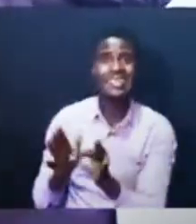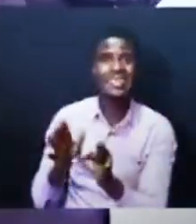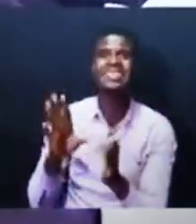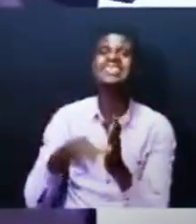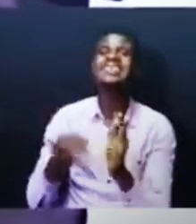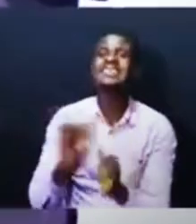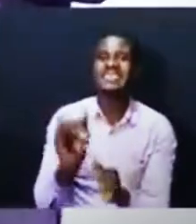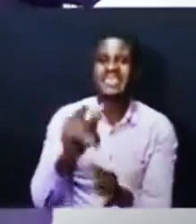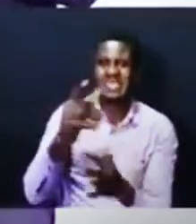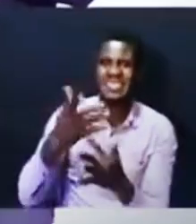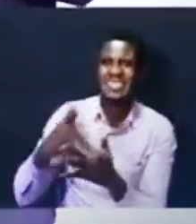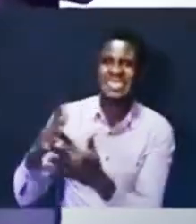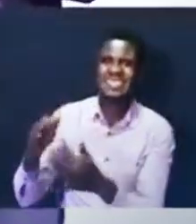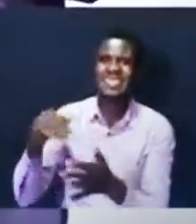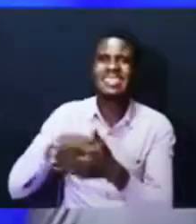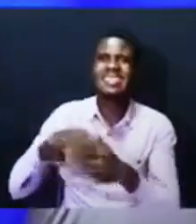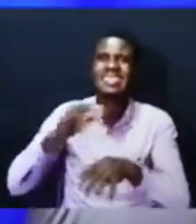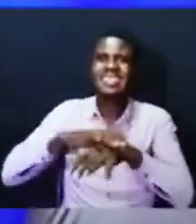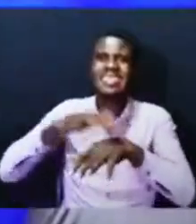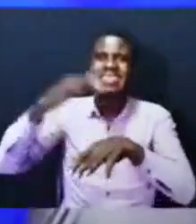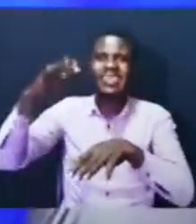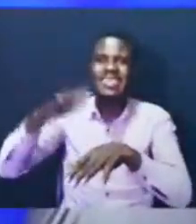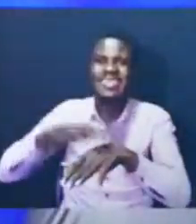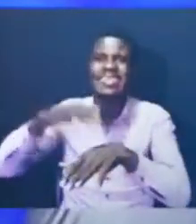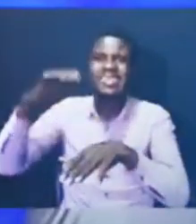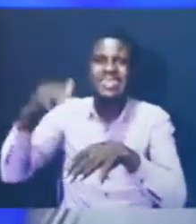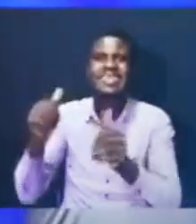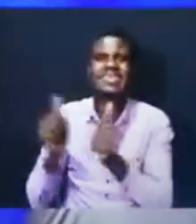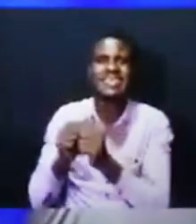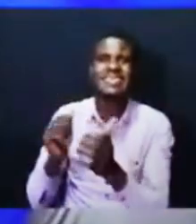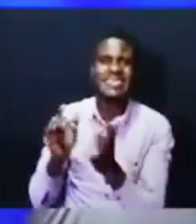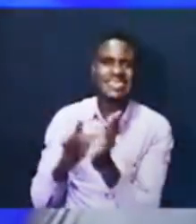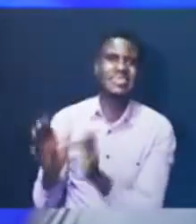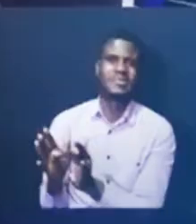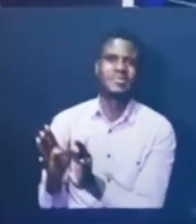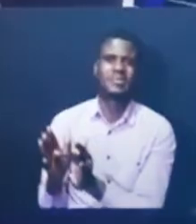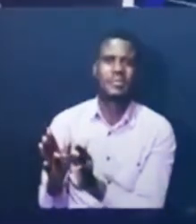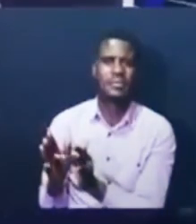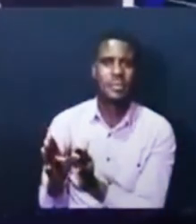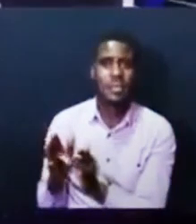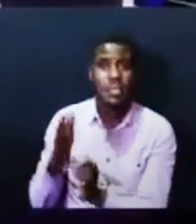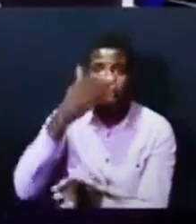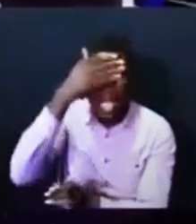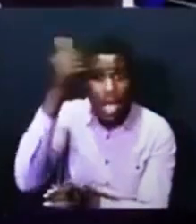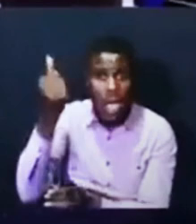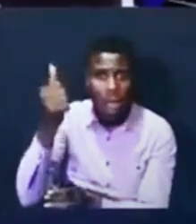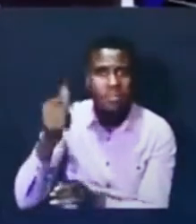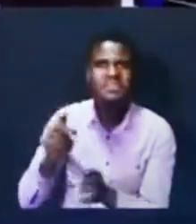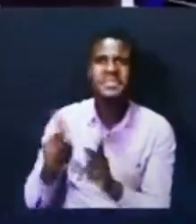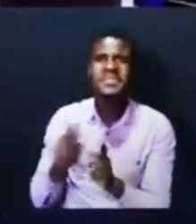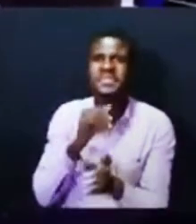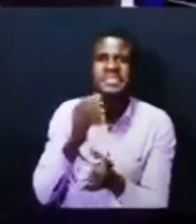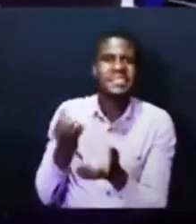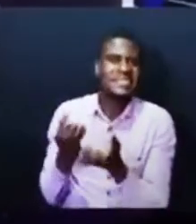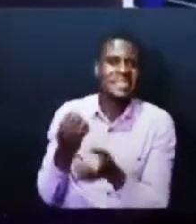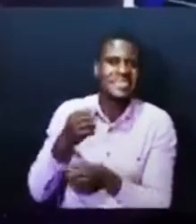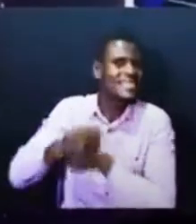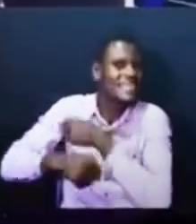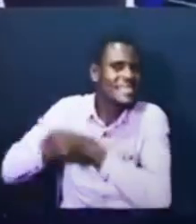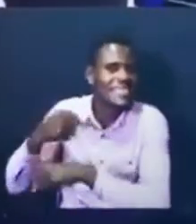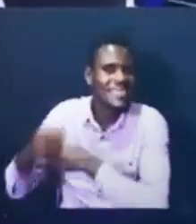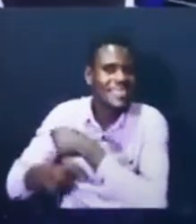don't want to share in his suffering, but they want to experience his glory. It doesn't happen that way. Anytime